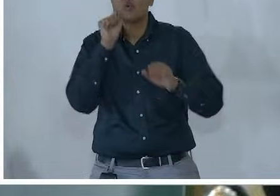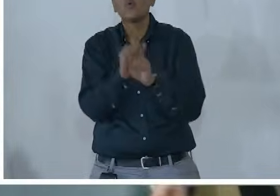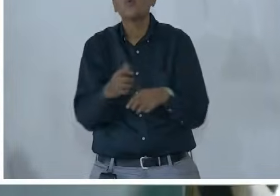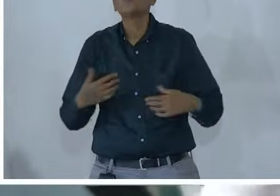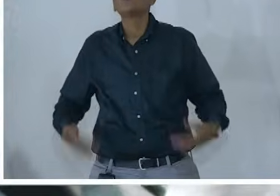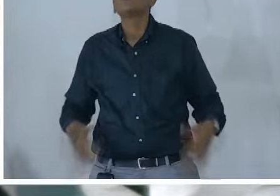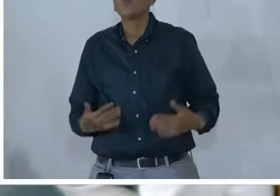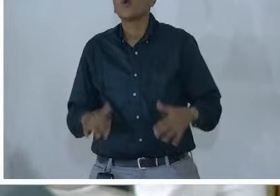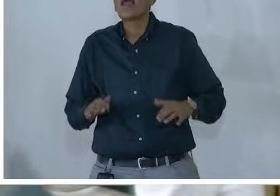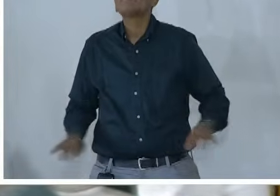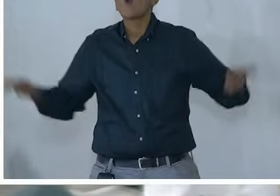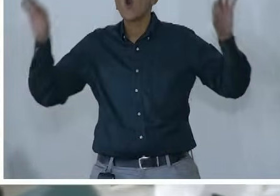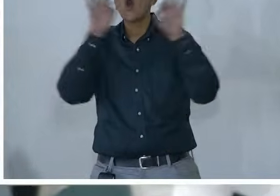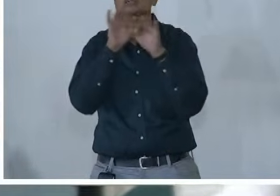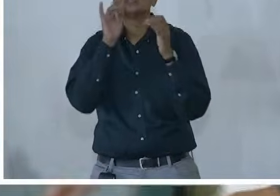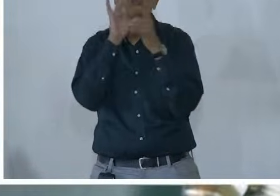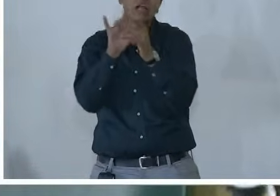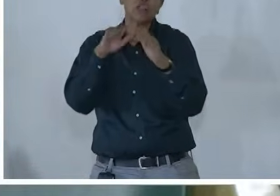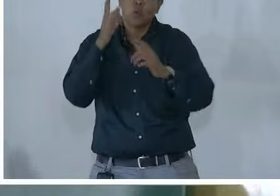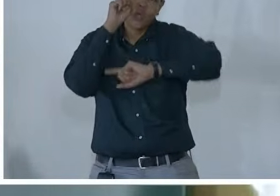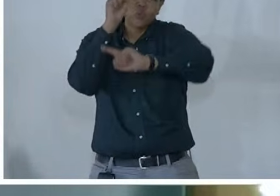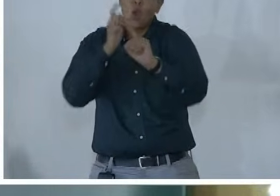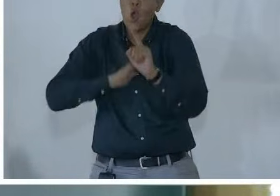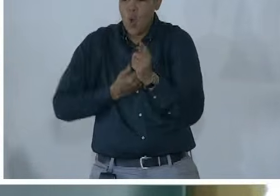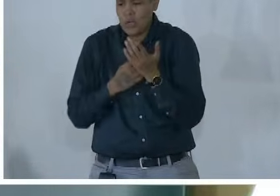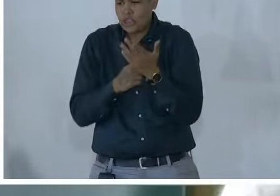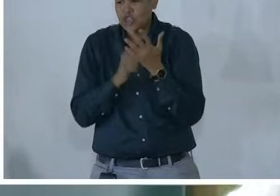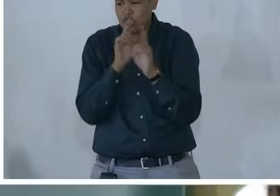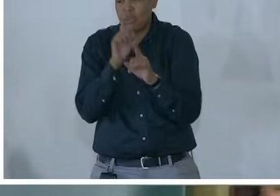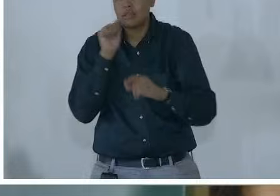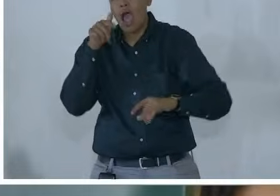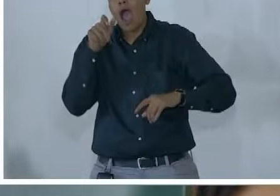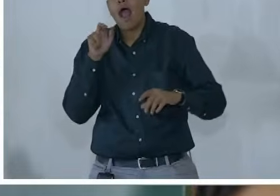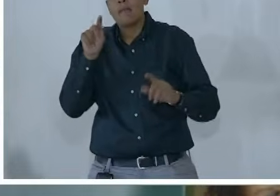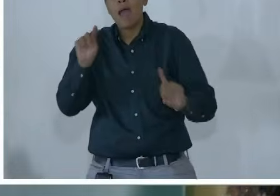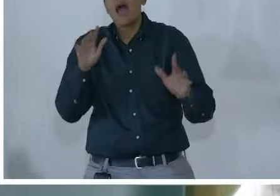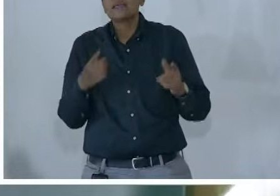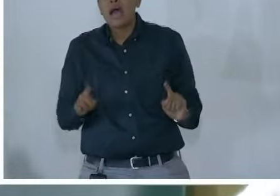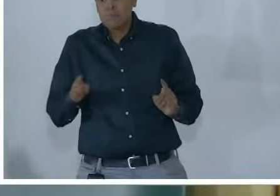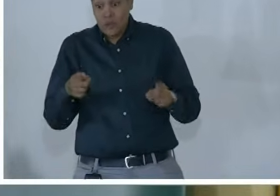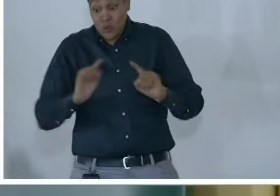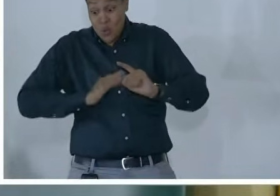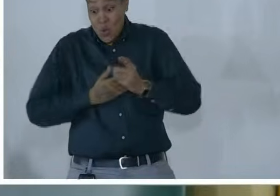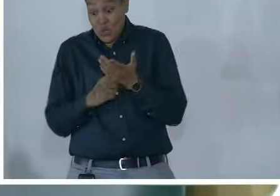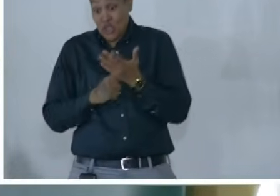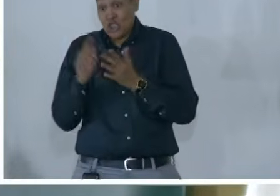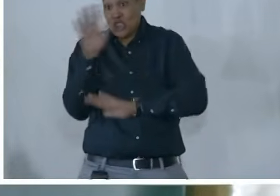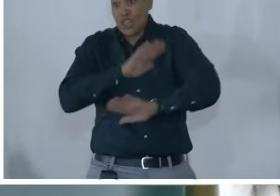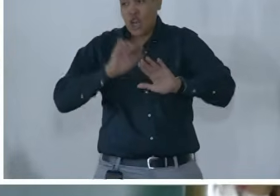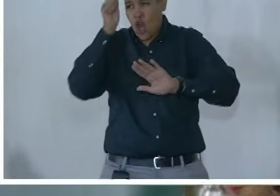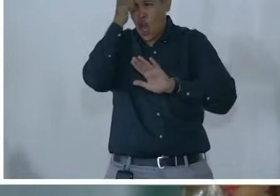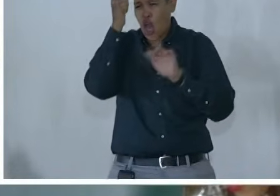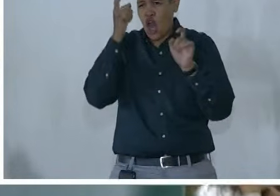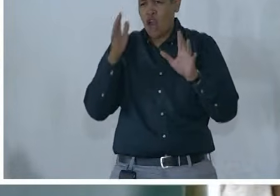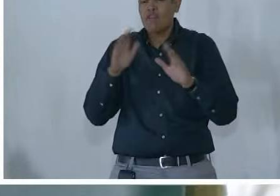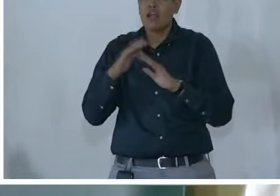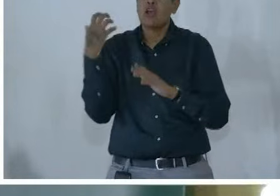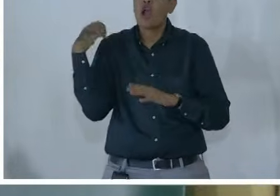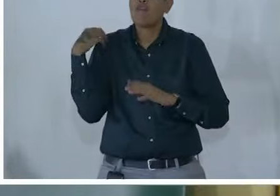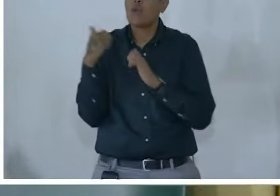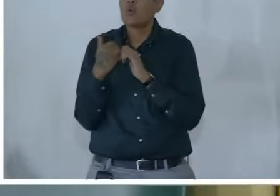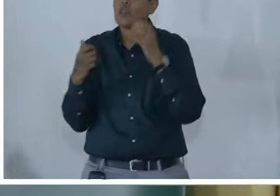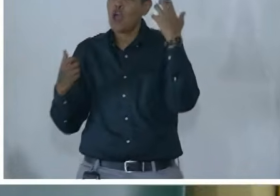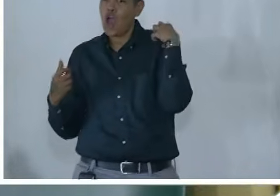critical in relation to our discussions regarding Alpart. During our discussions with the governor,